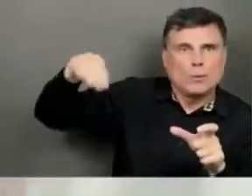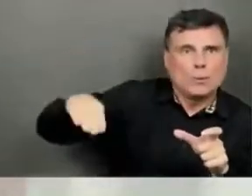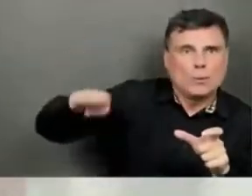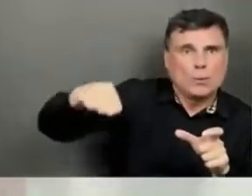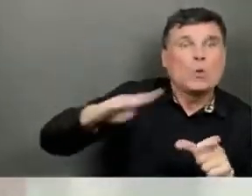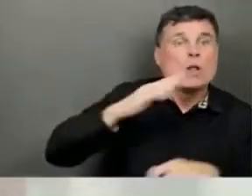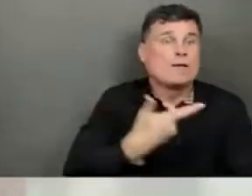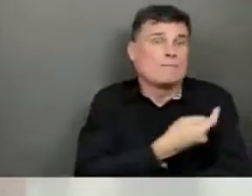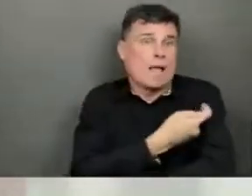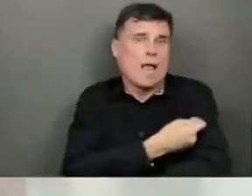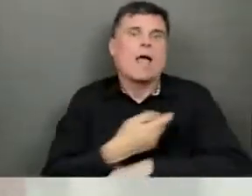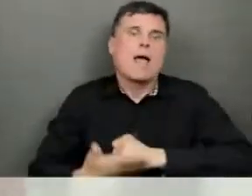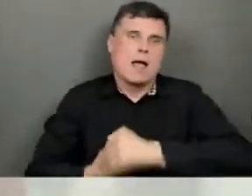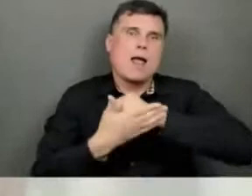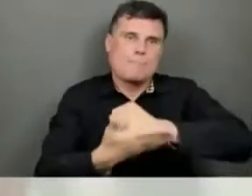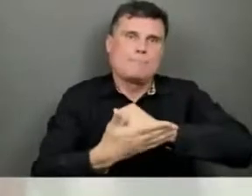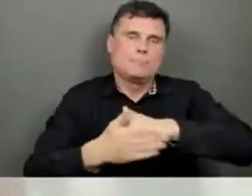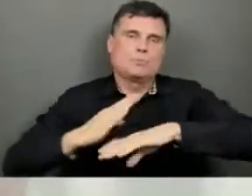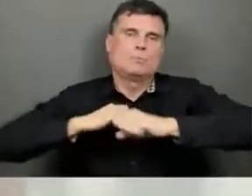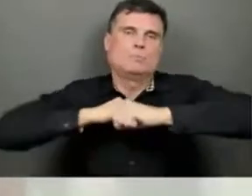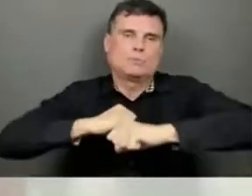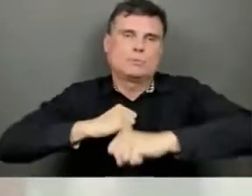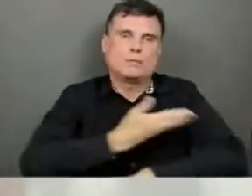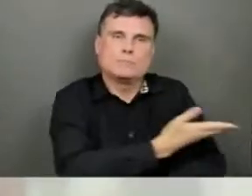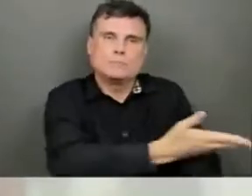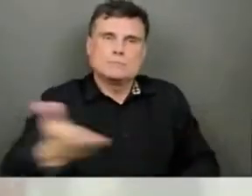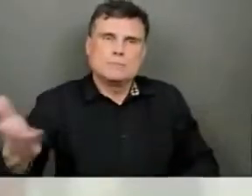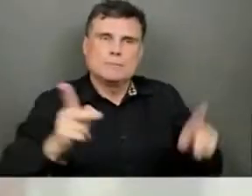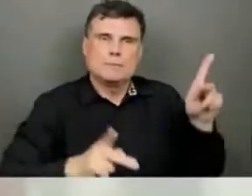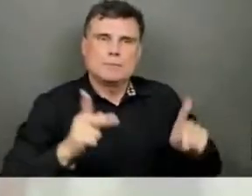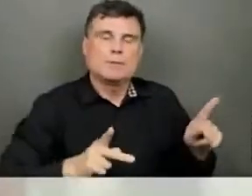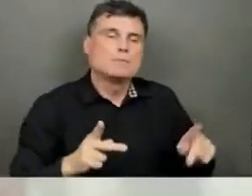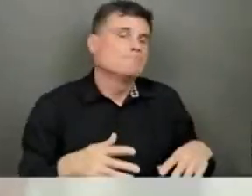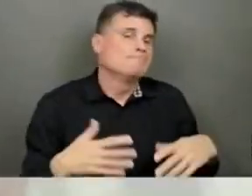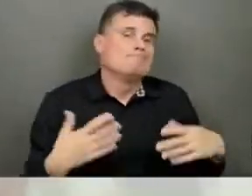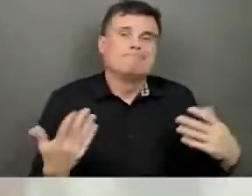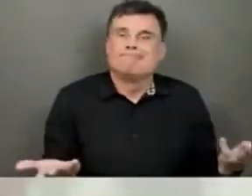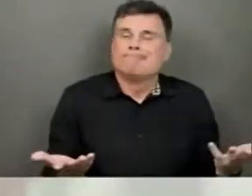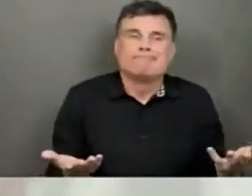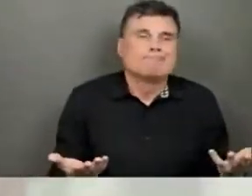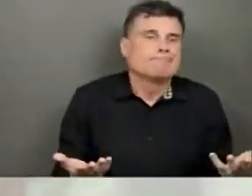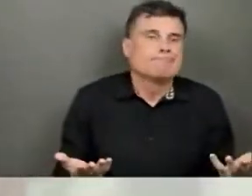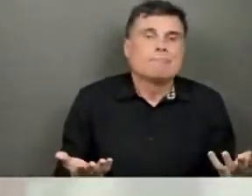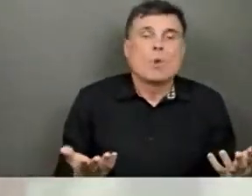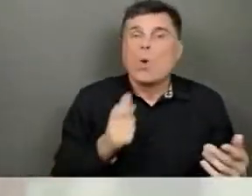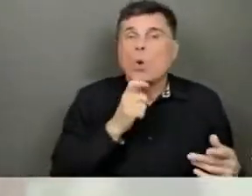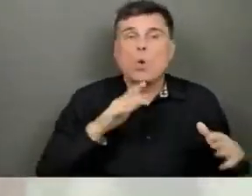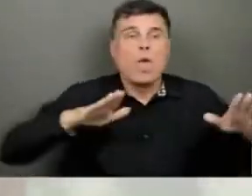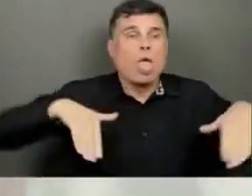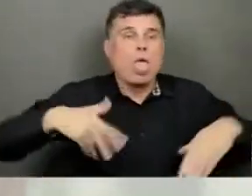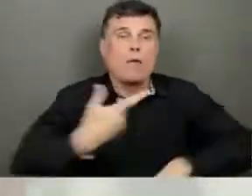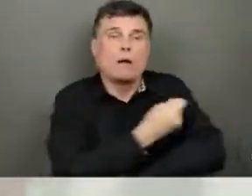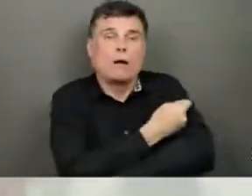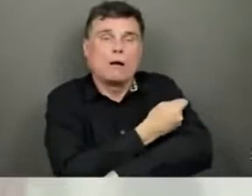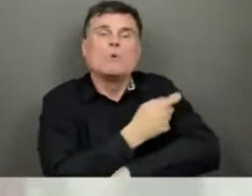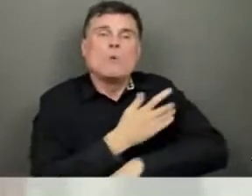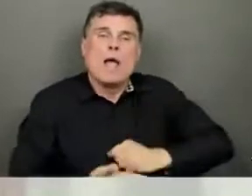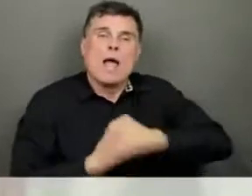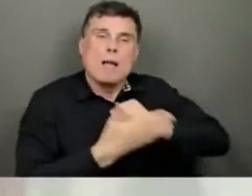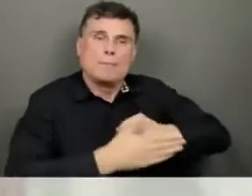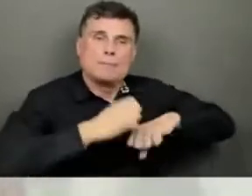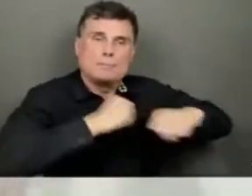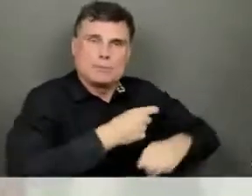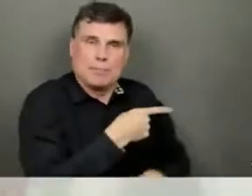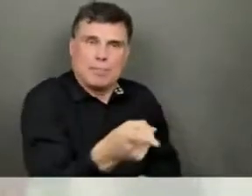system doesn't respond as well to vaccine, and it provides protection to those people who have not yet been vaccinated. But if they